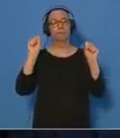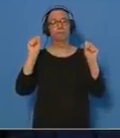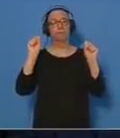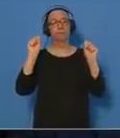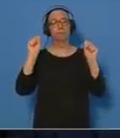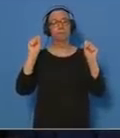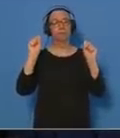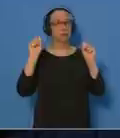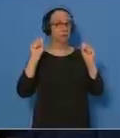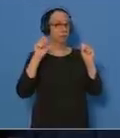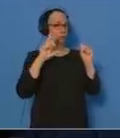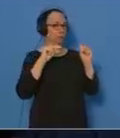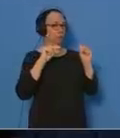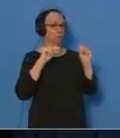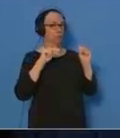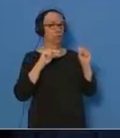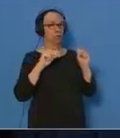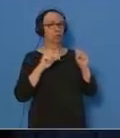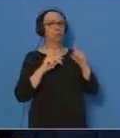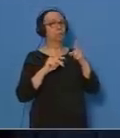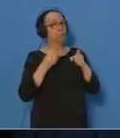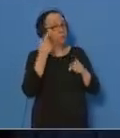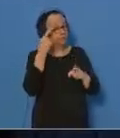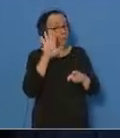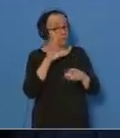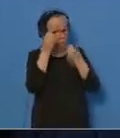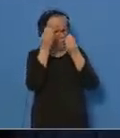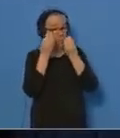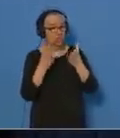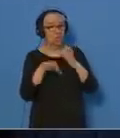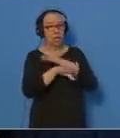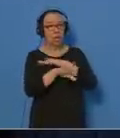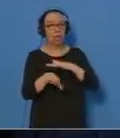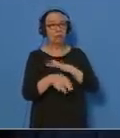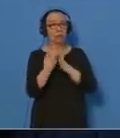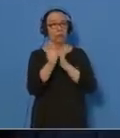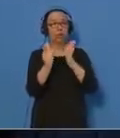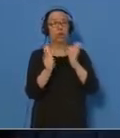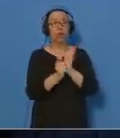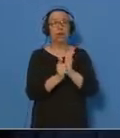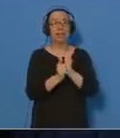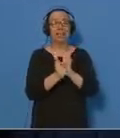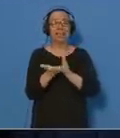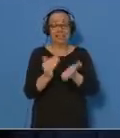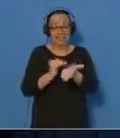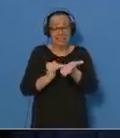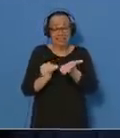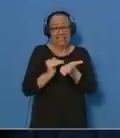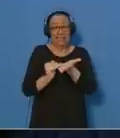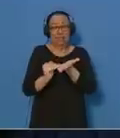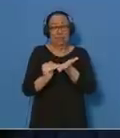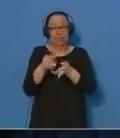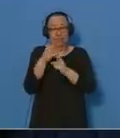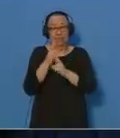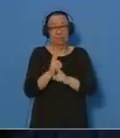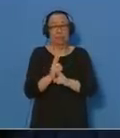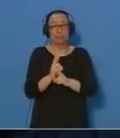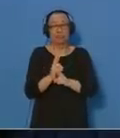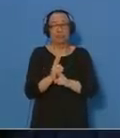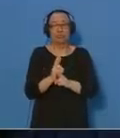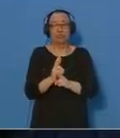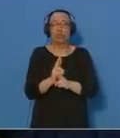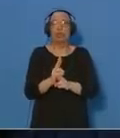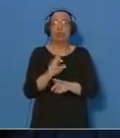No. Okay. Just for your edification, under the legislation, there is exemptions with respect to the requirement